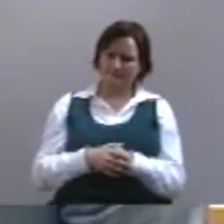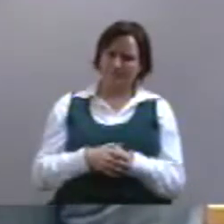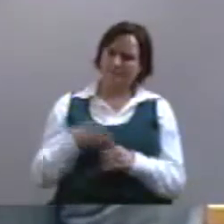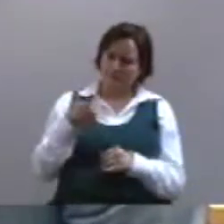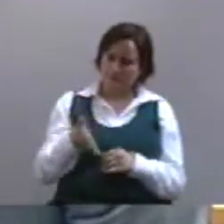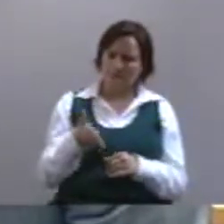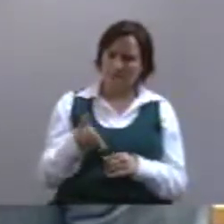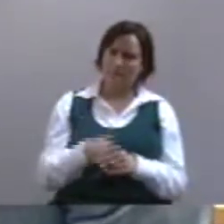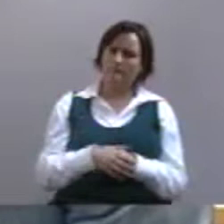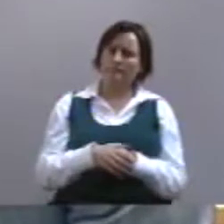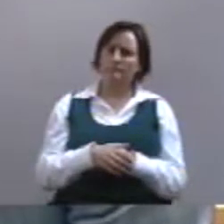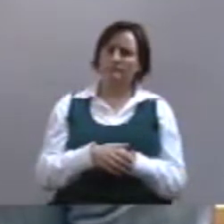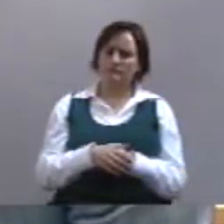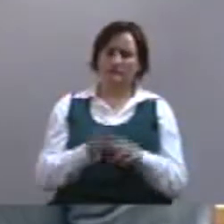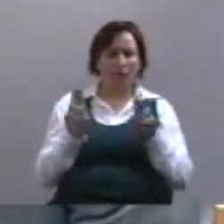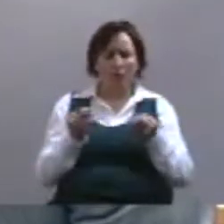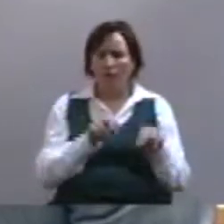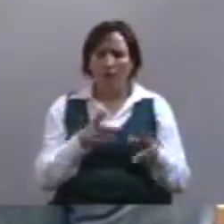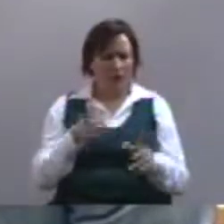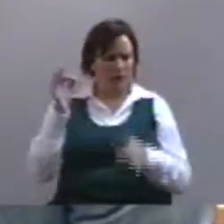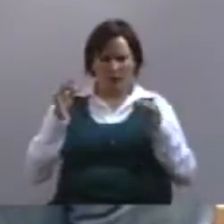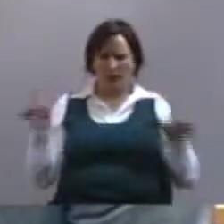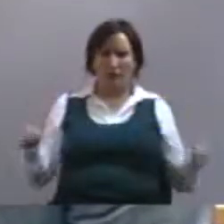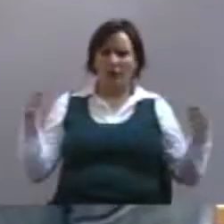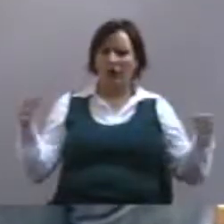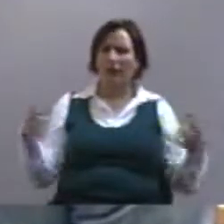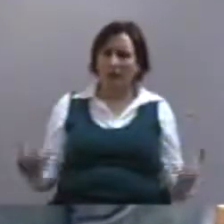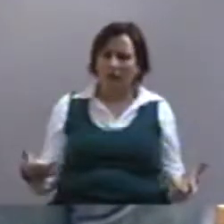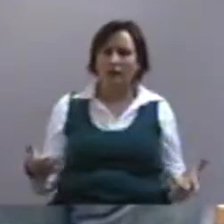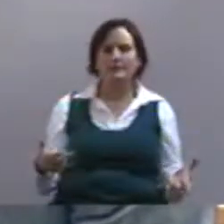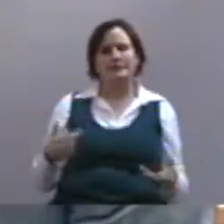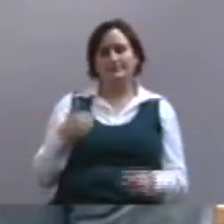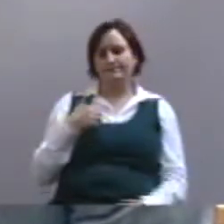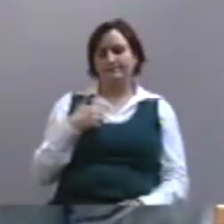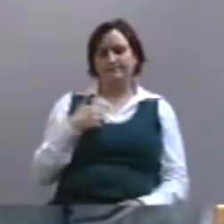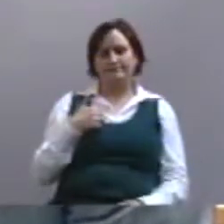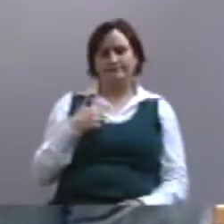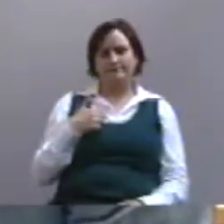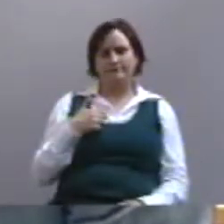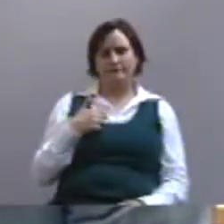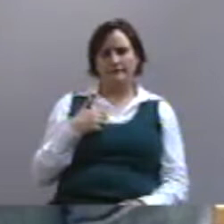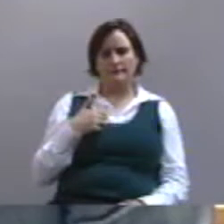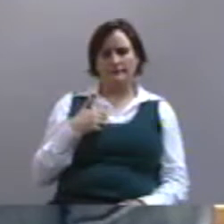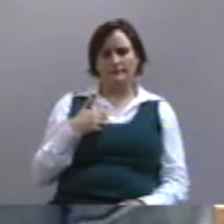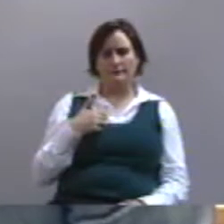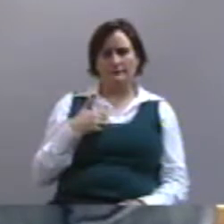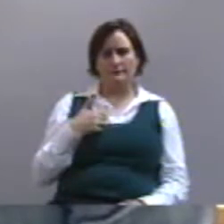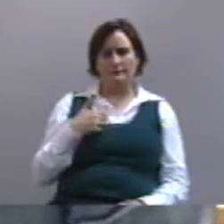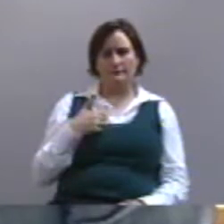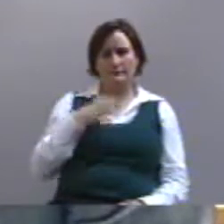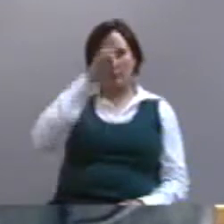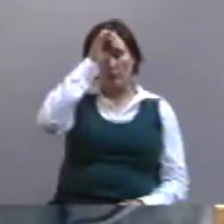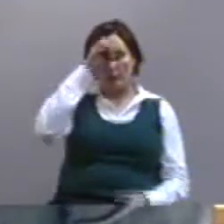helping anybody, least of all the police, that all the time, everything they do, they are criticized,